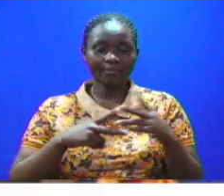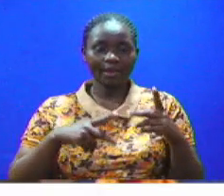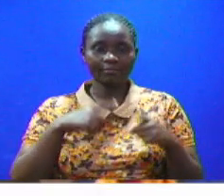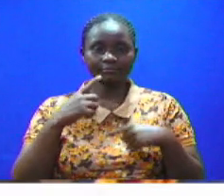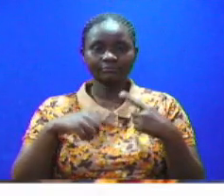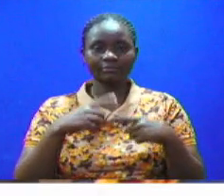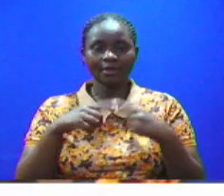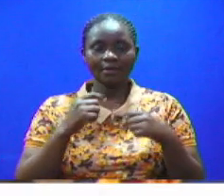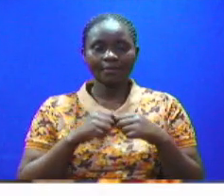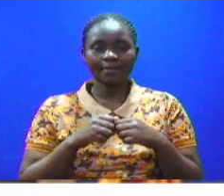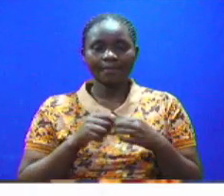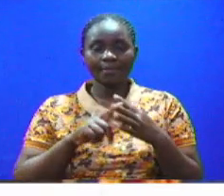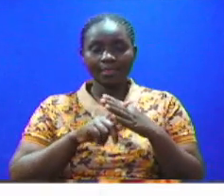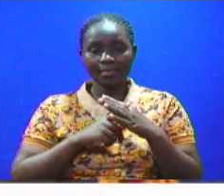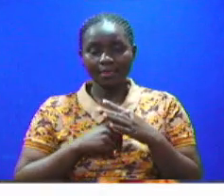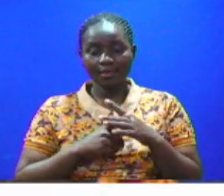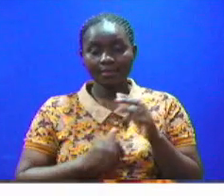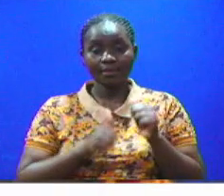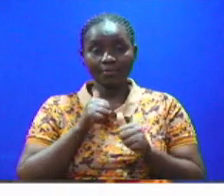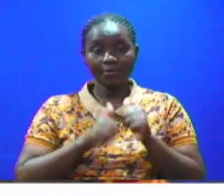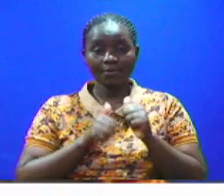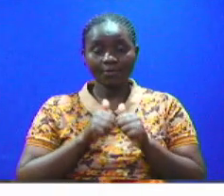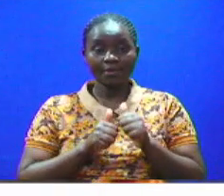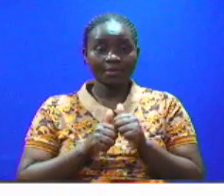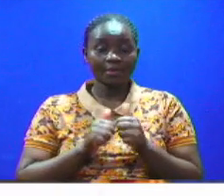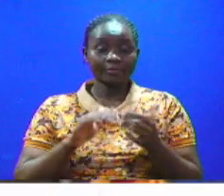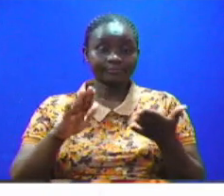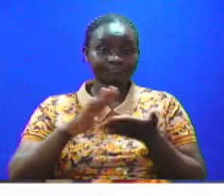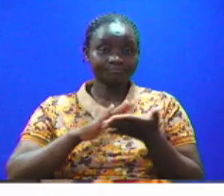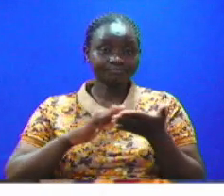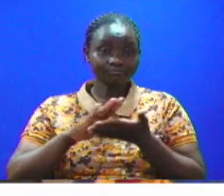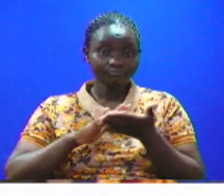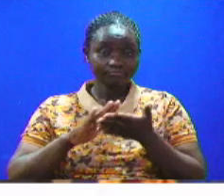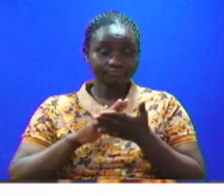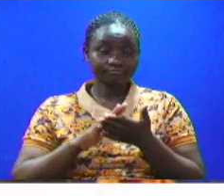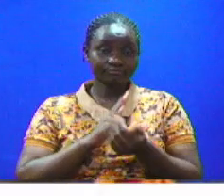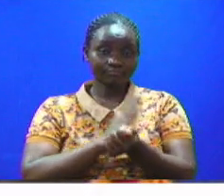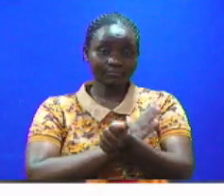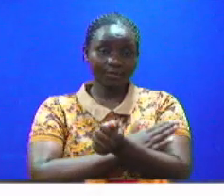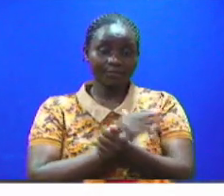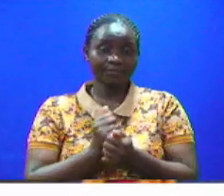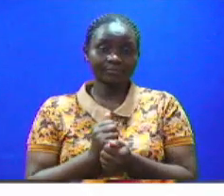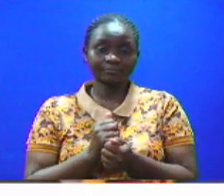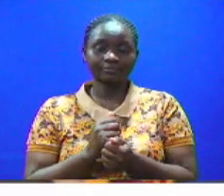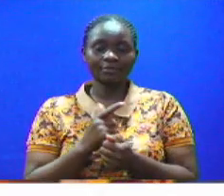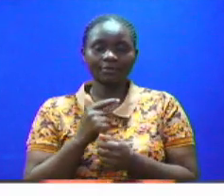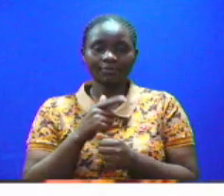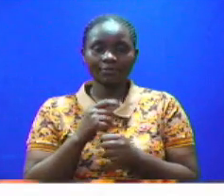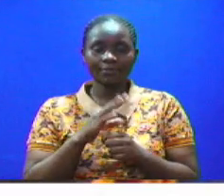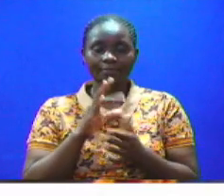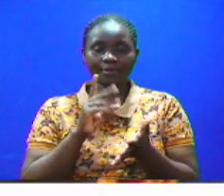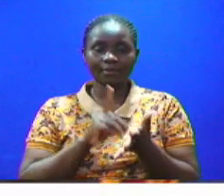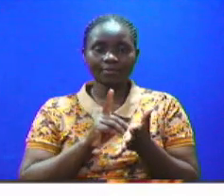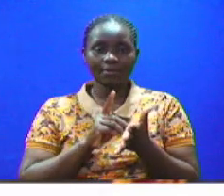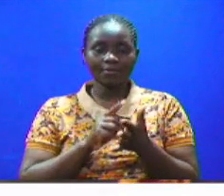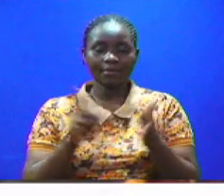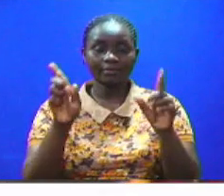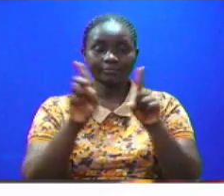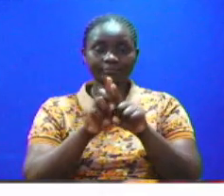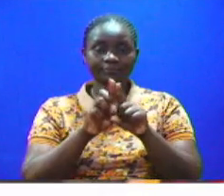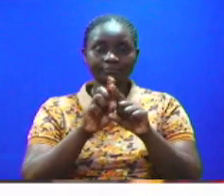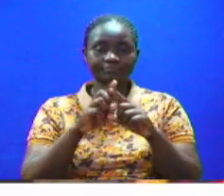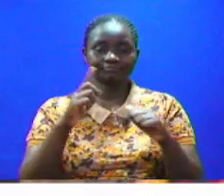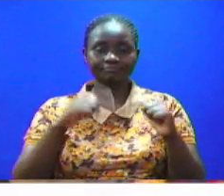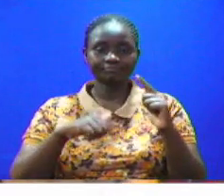with, which is basically looking at the promotions of the common cadres, and we have also those competitive